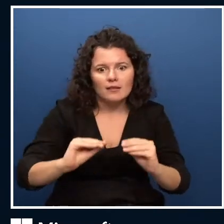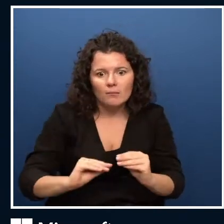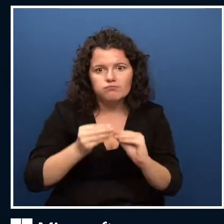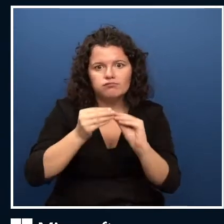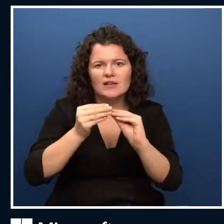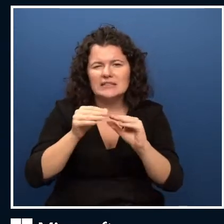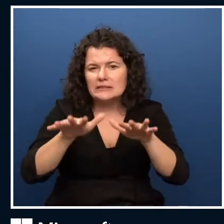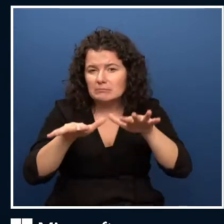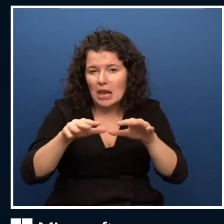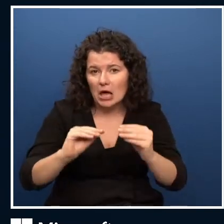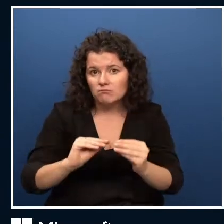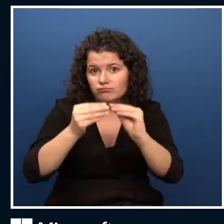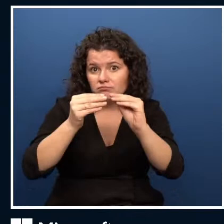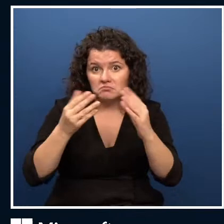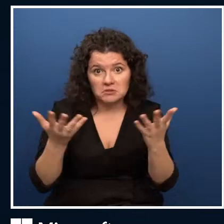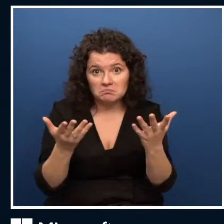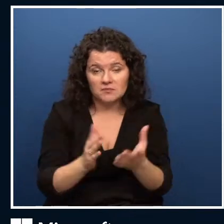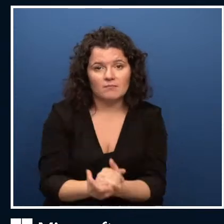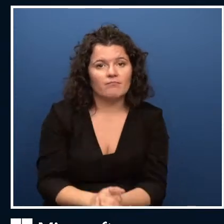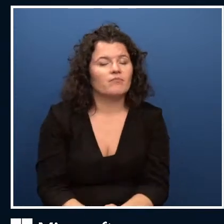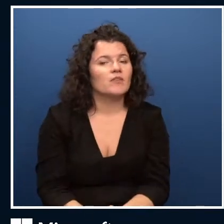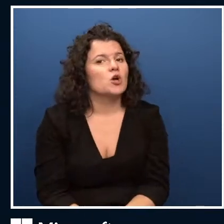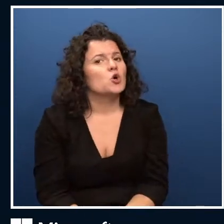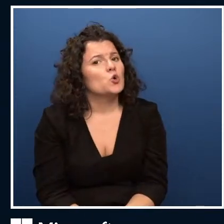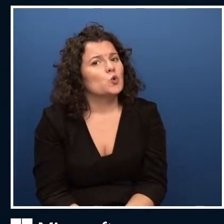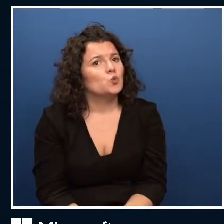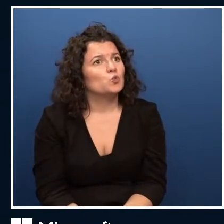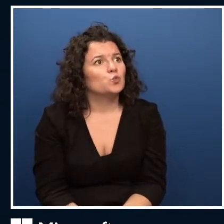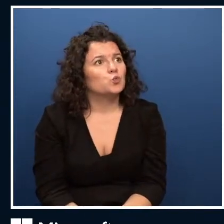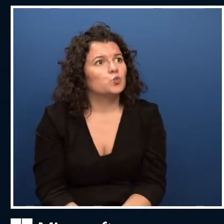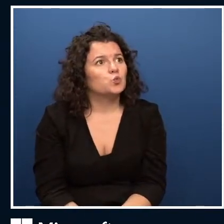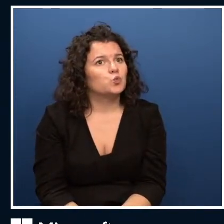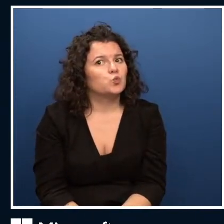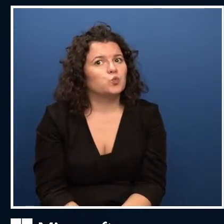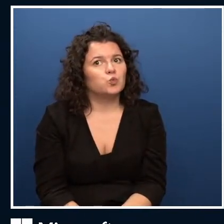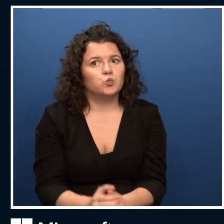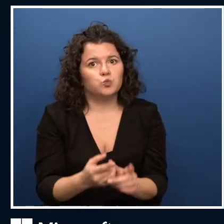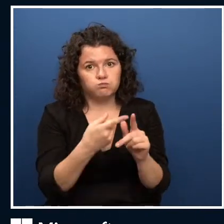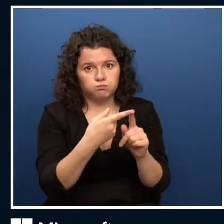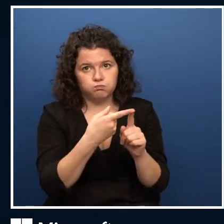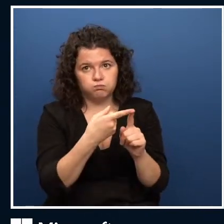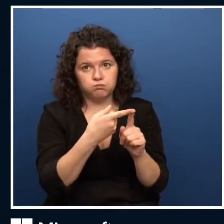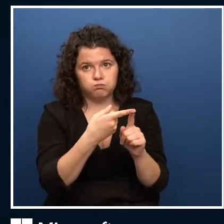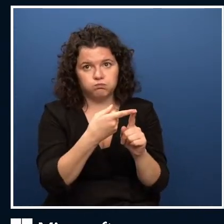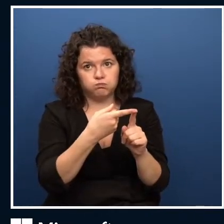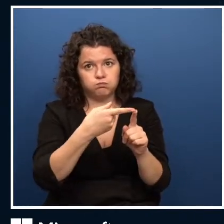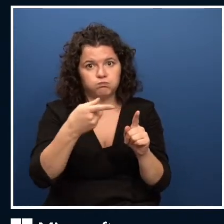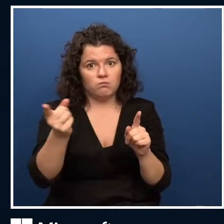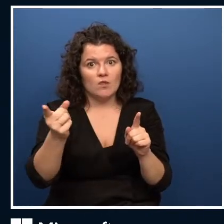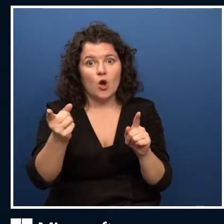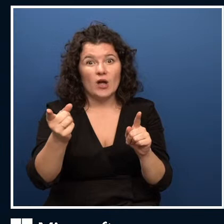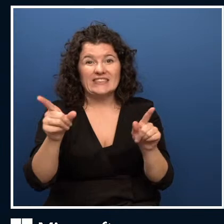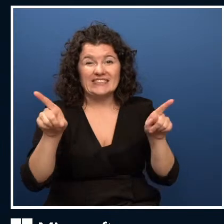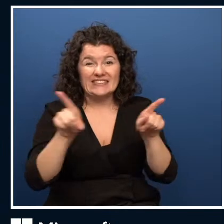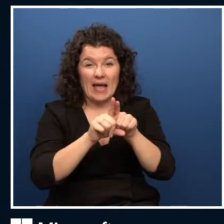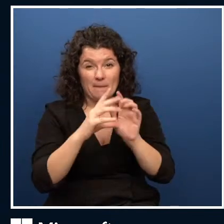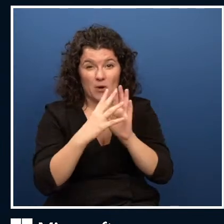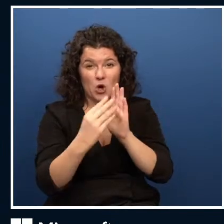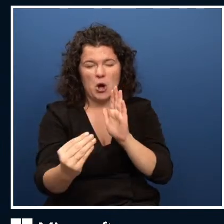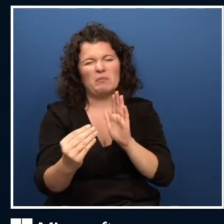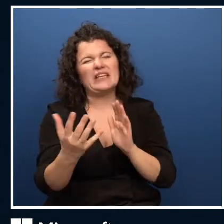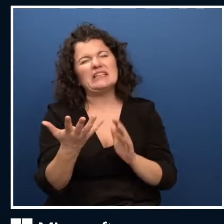So I wouldn't say everyone to build exactly what I built. I would suggest everyone to have